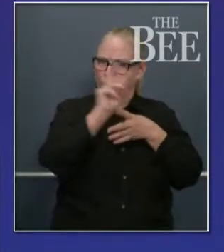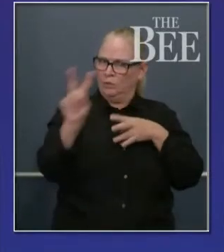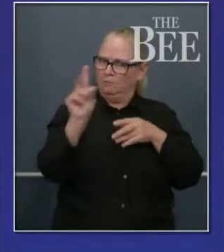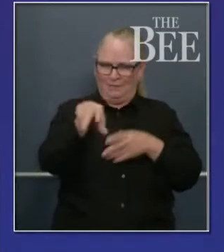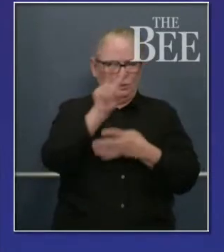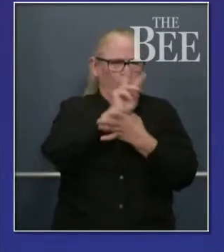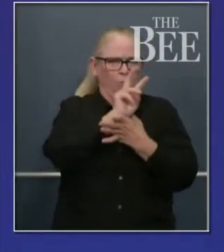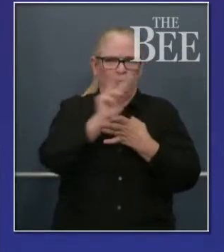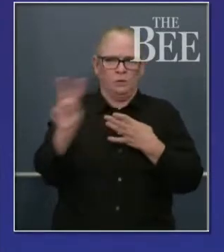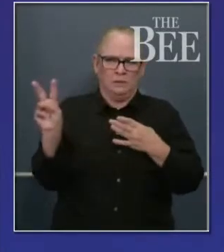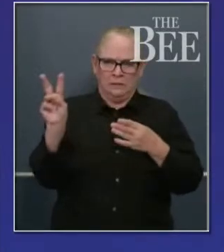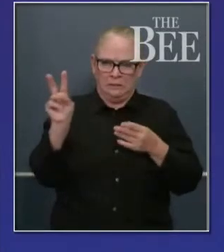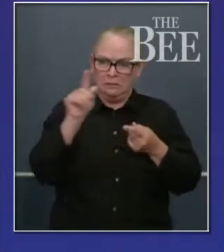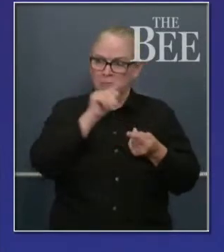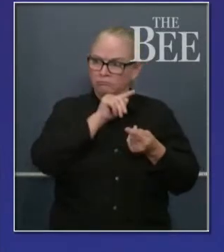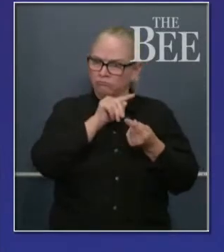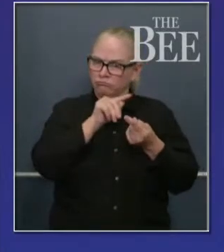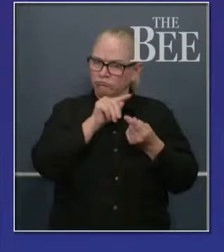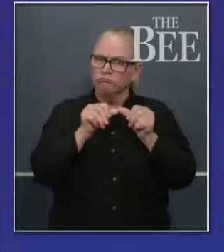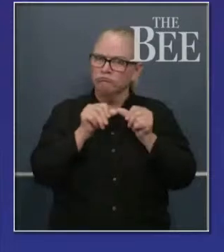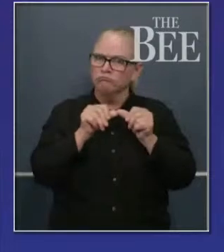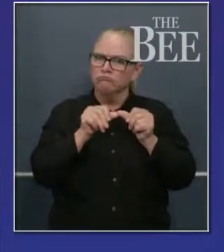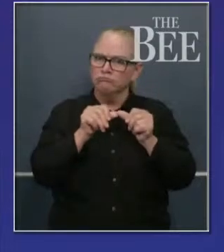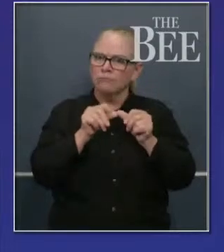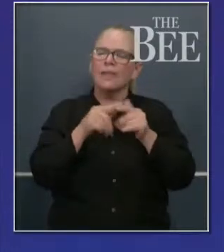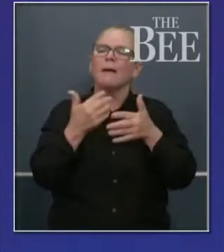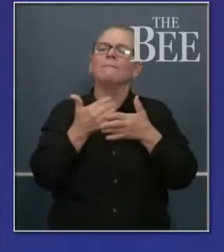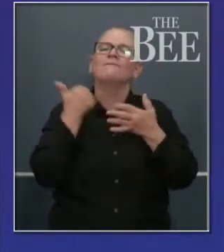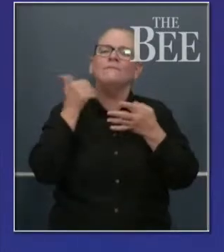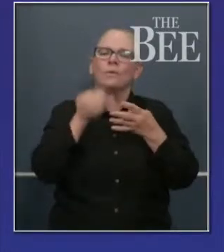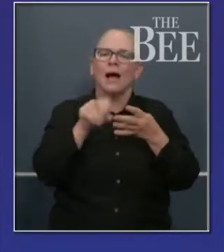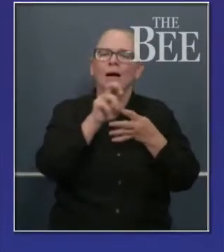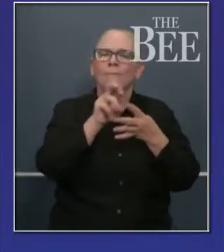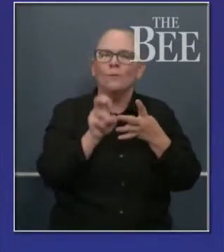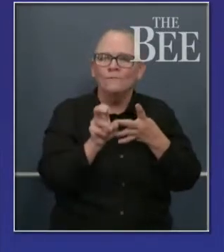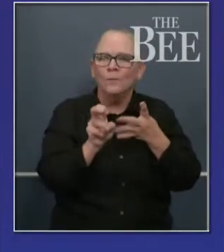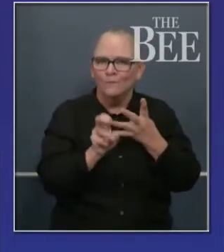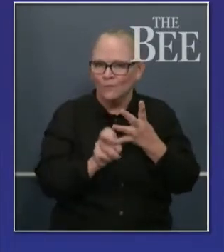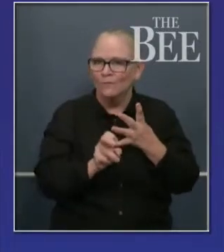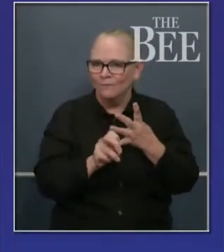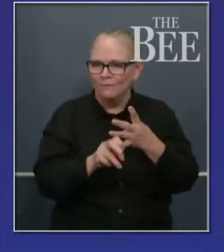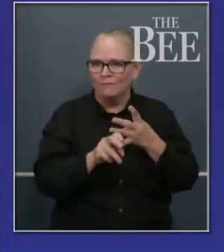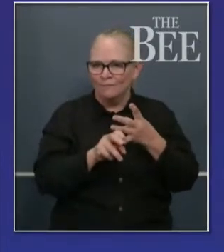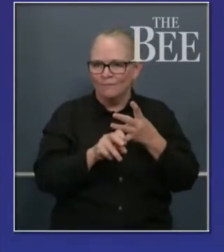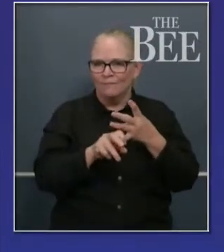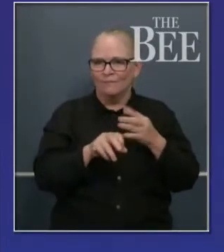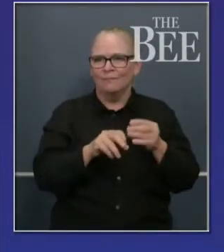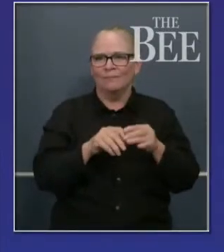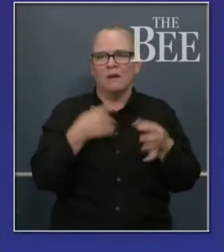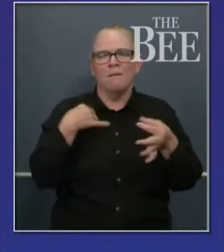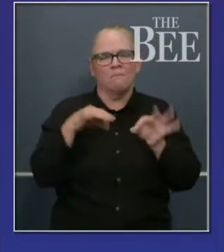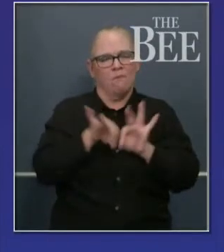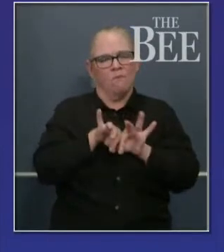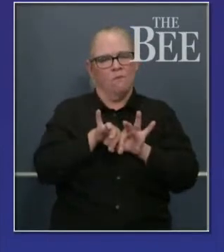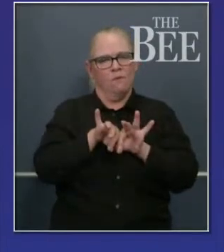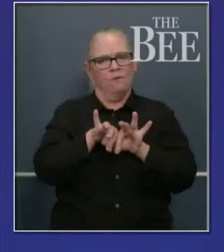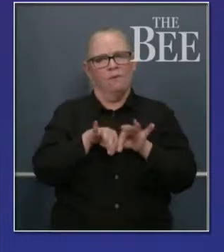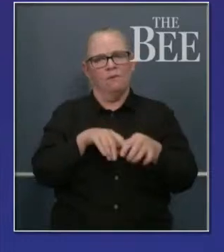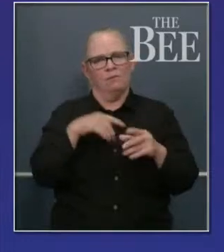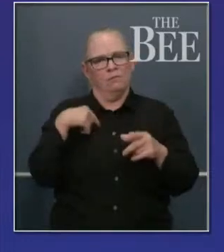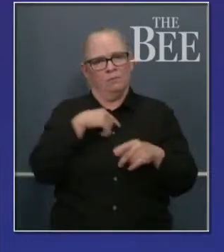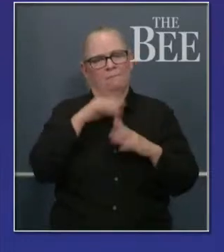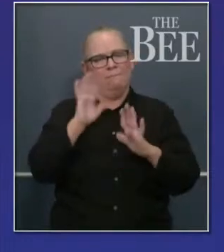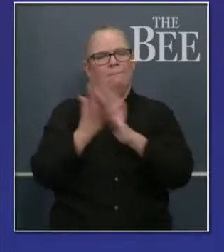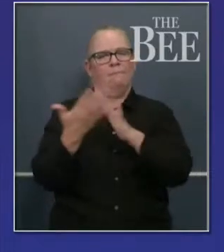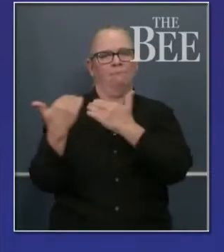move, that we do that with the level of responsibility and accountability that we expect. I know that there was a great